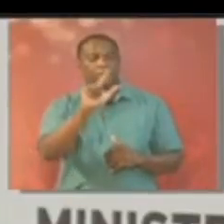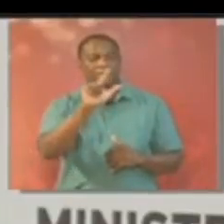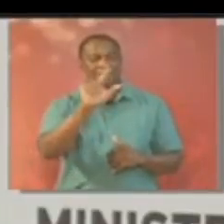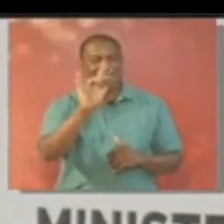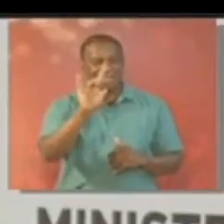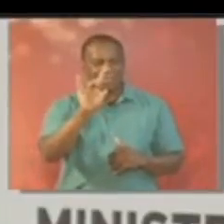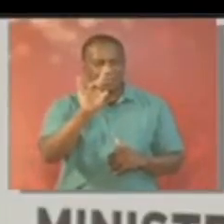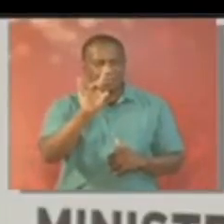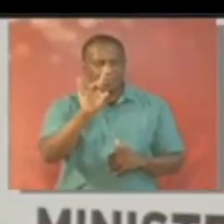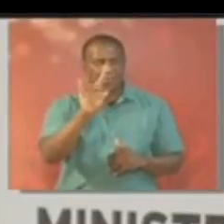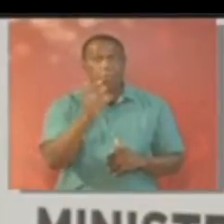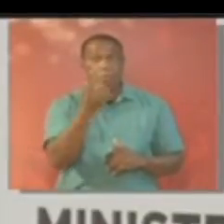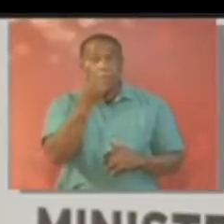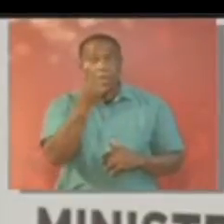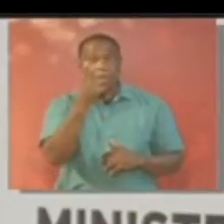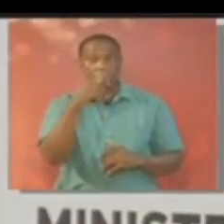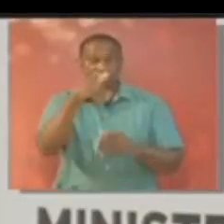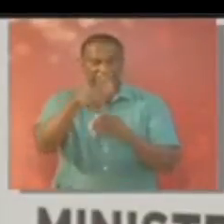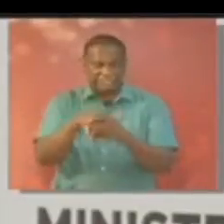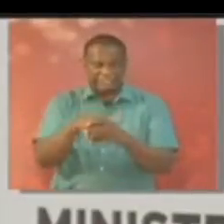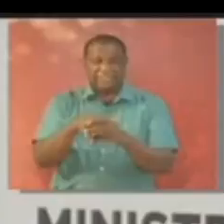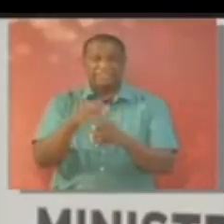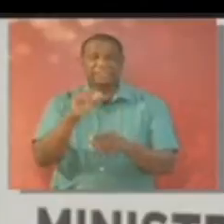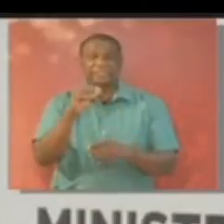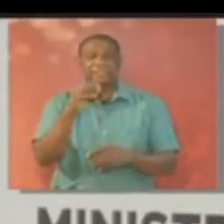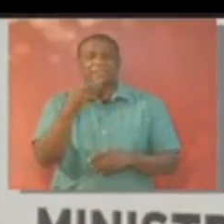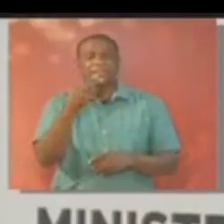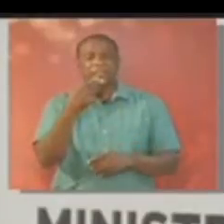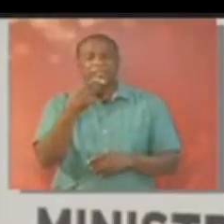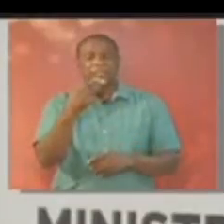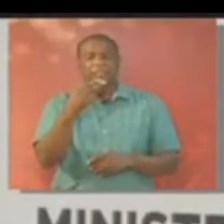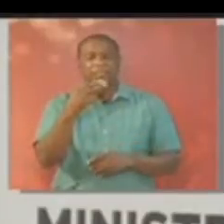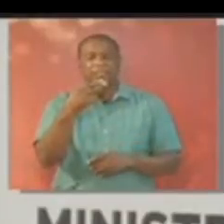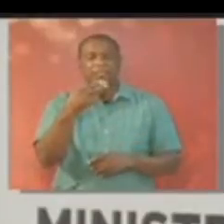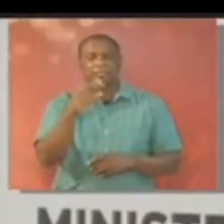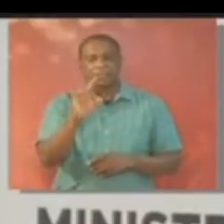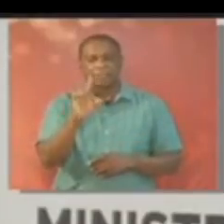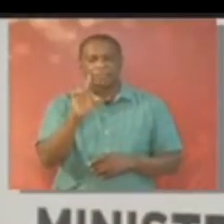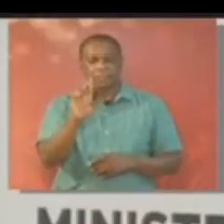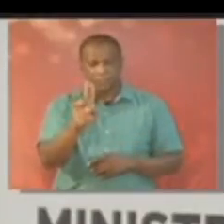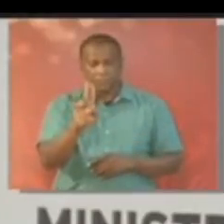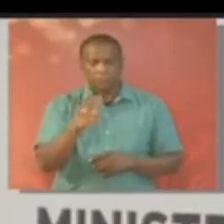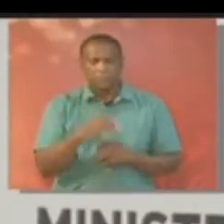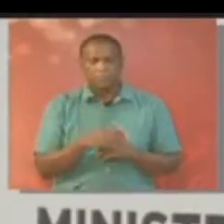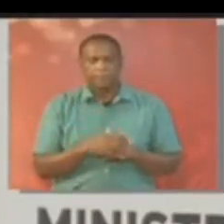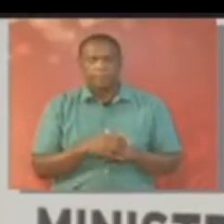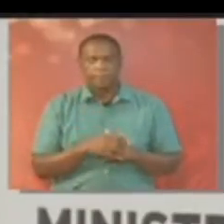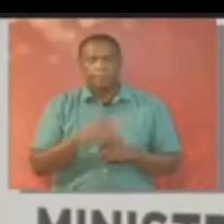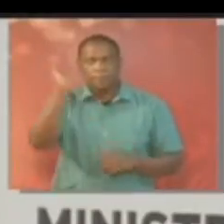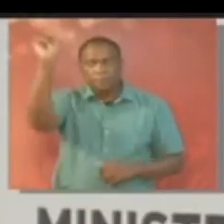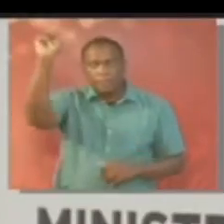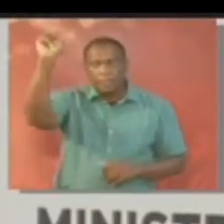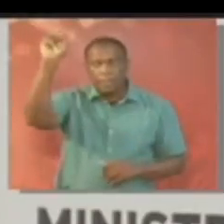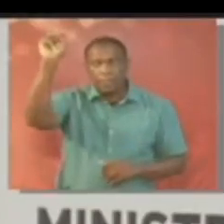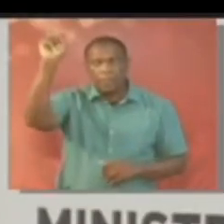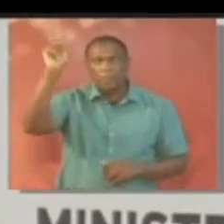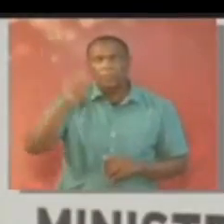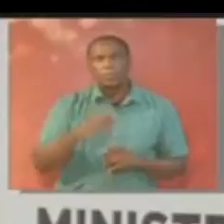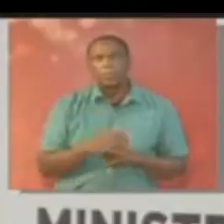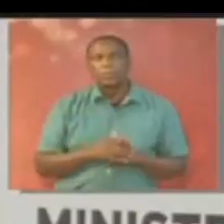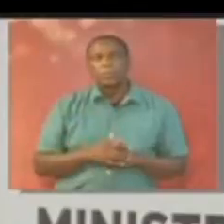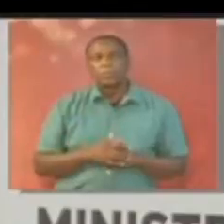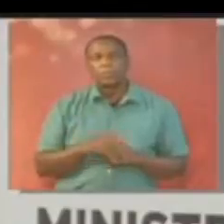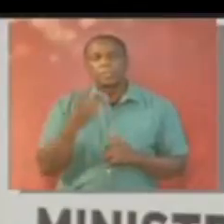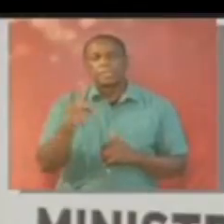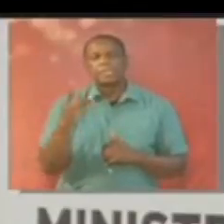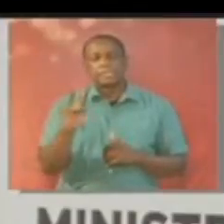high dependency unit. At the Cora Hospital, we have 2 persons left. At the Scarborough Regional Hospital at the Fort, we actually have